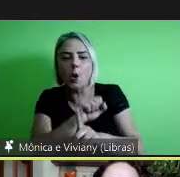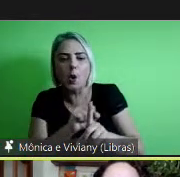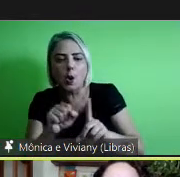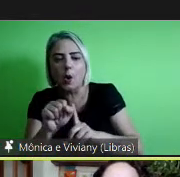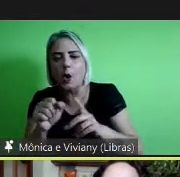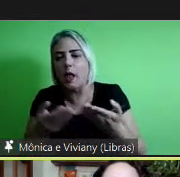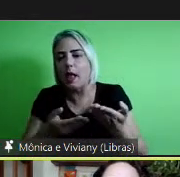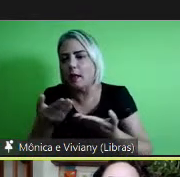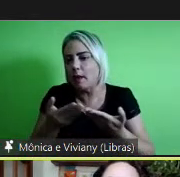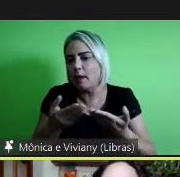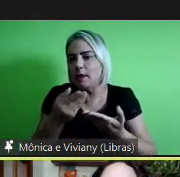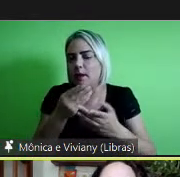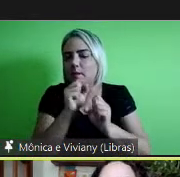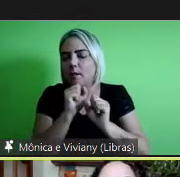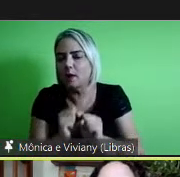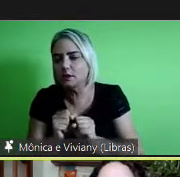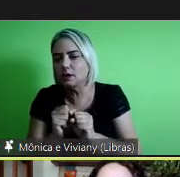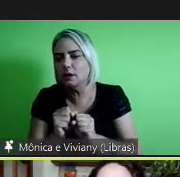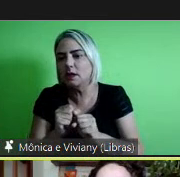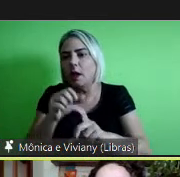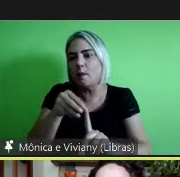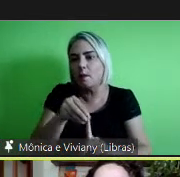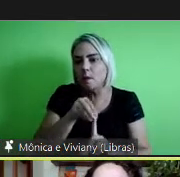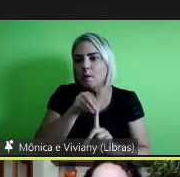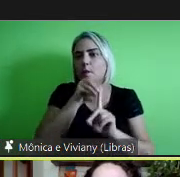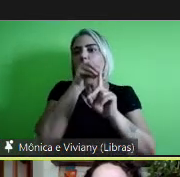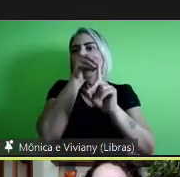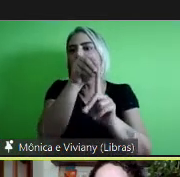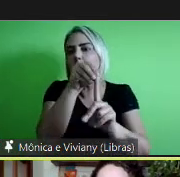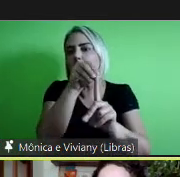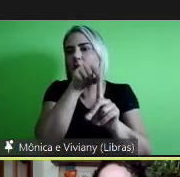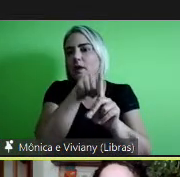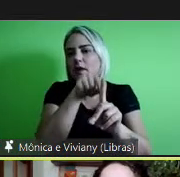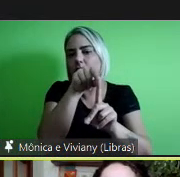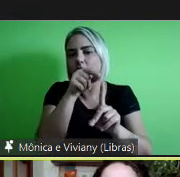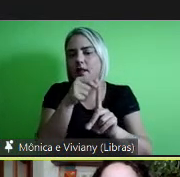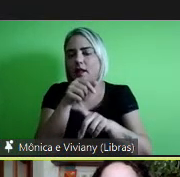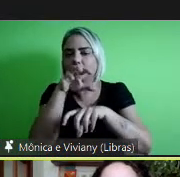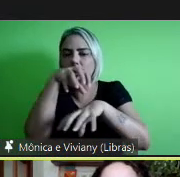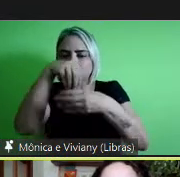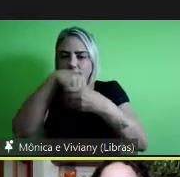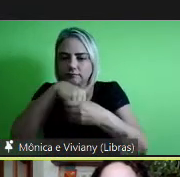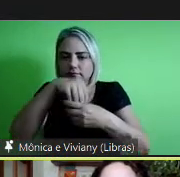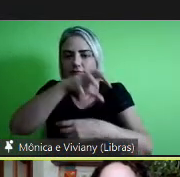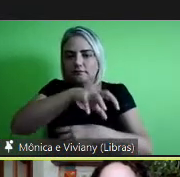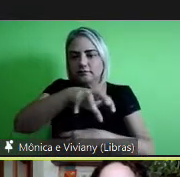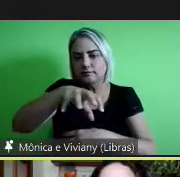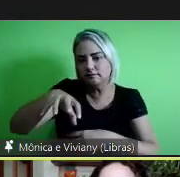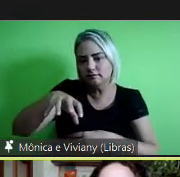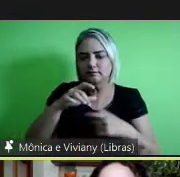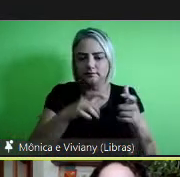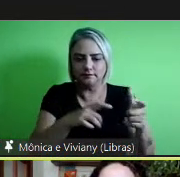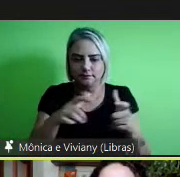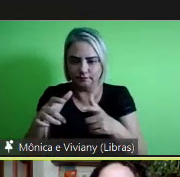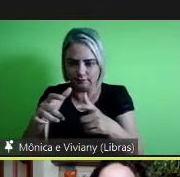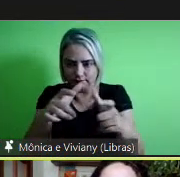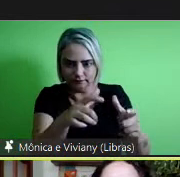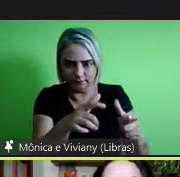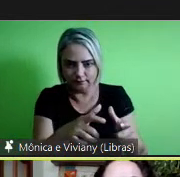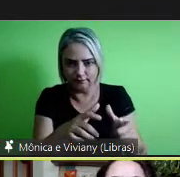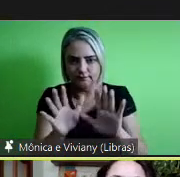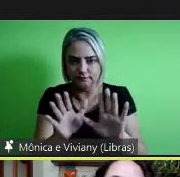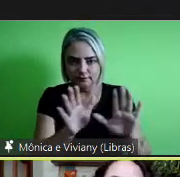other equipments of the territory. They can be protagonists in the procedure of intersectoriality in these